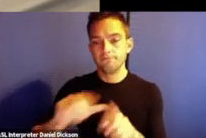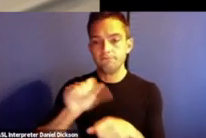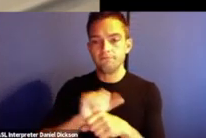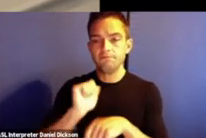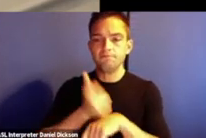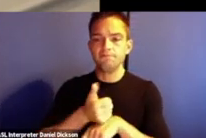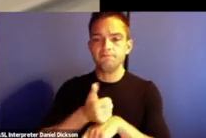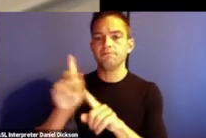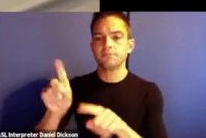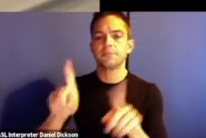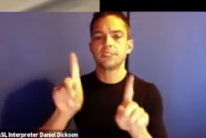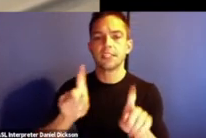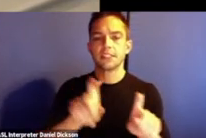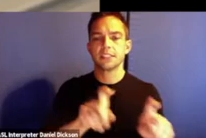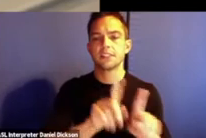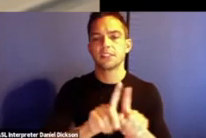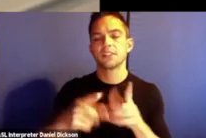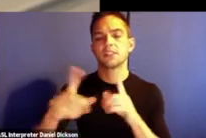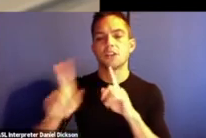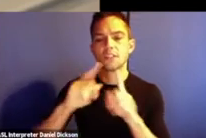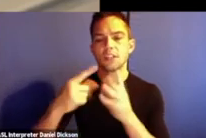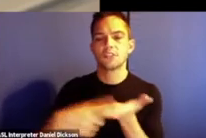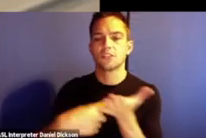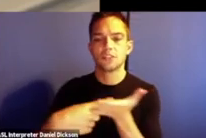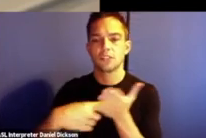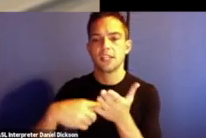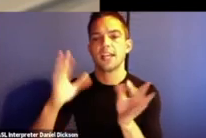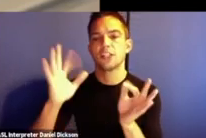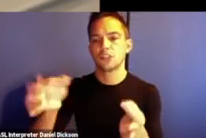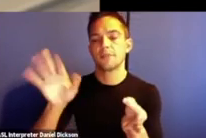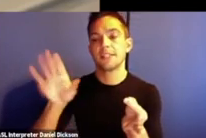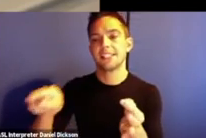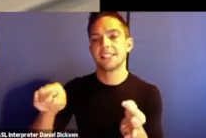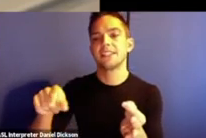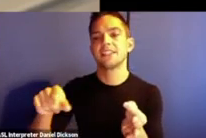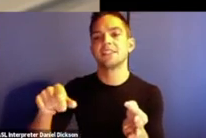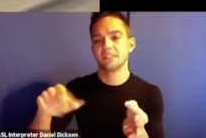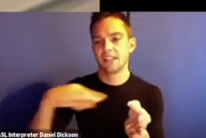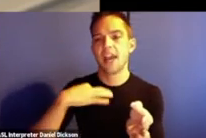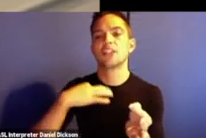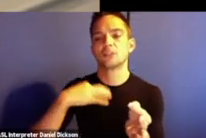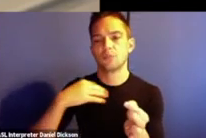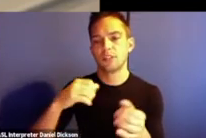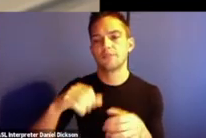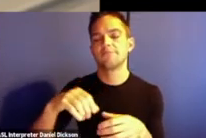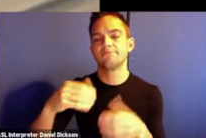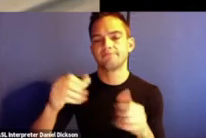appointments, tests, conversations, and determined that he was an eligible candidate, and then went on to pursue that surgery when